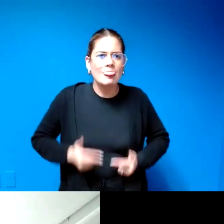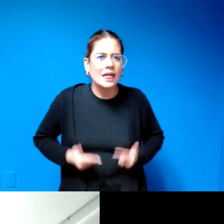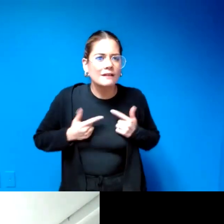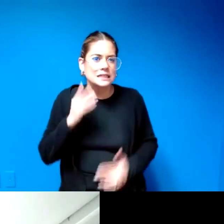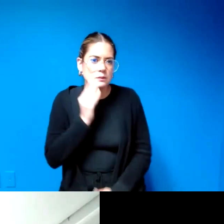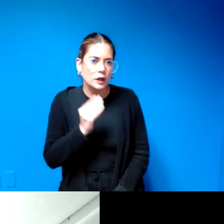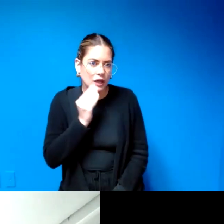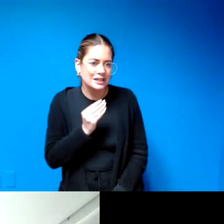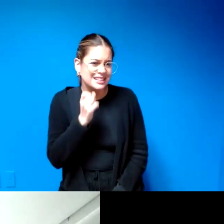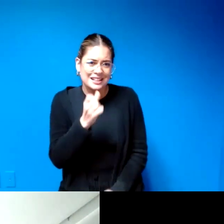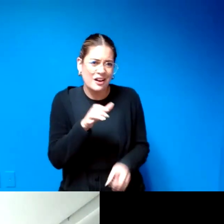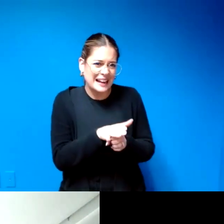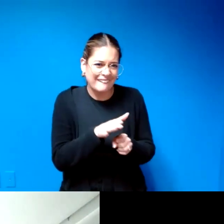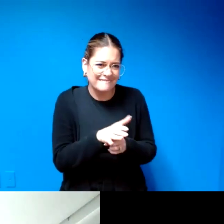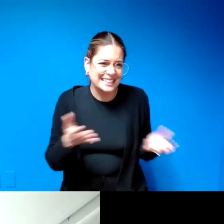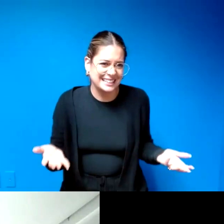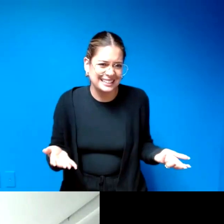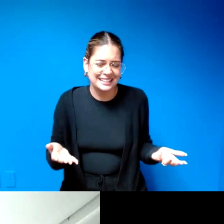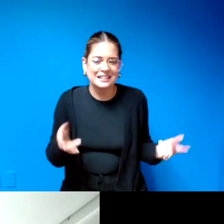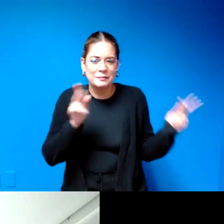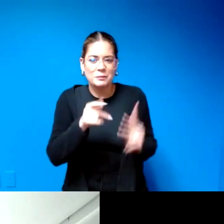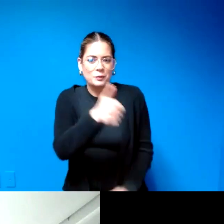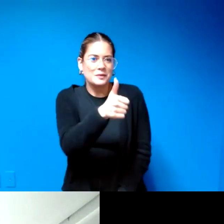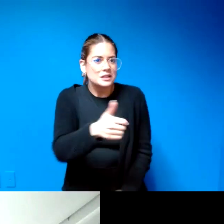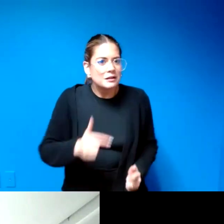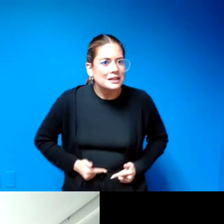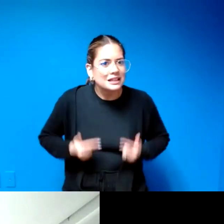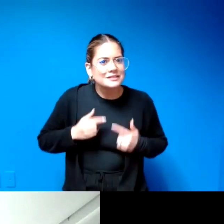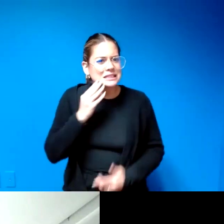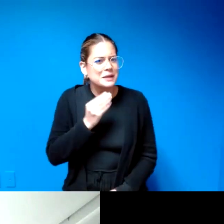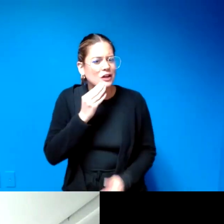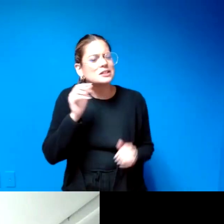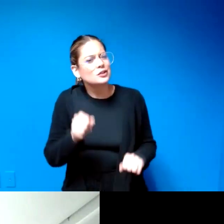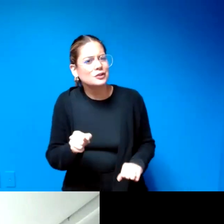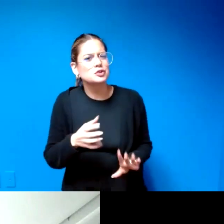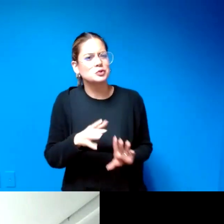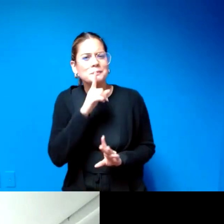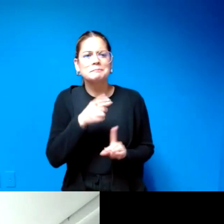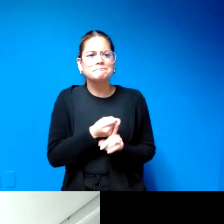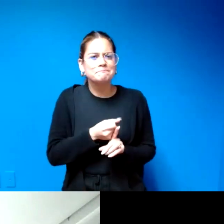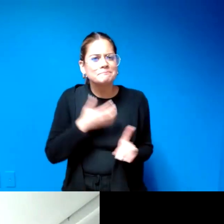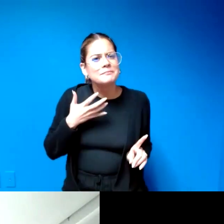driven by individuals with lived experience. I would love if you could talk for a minute